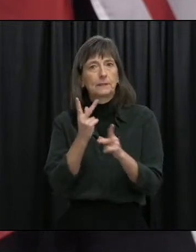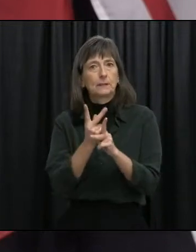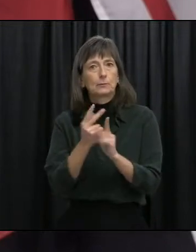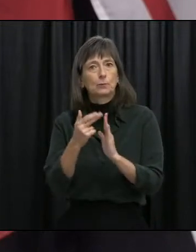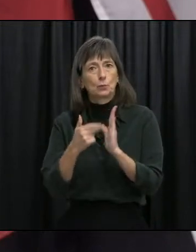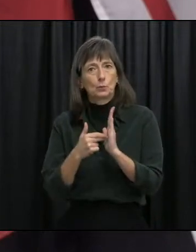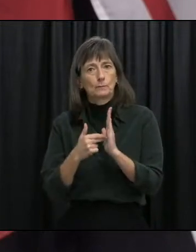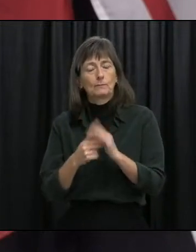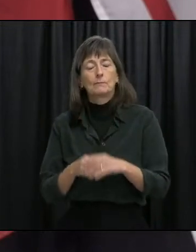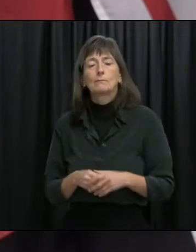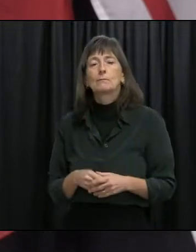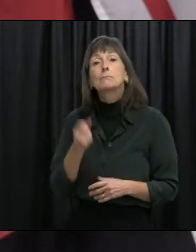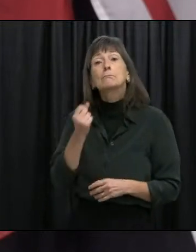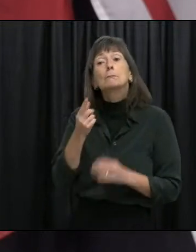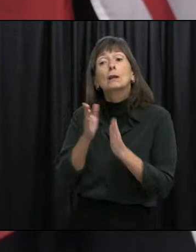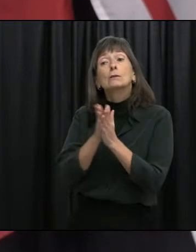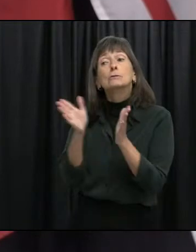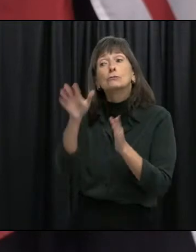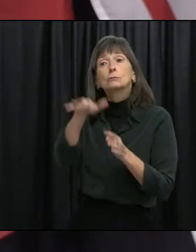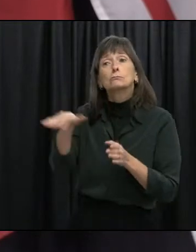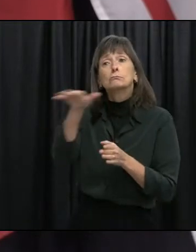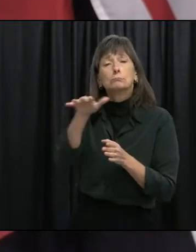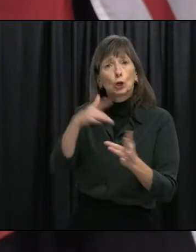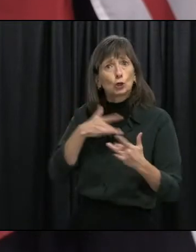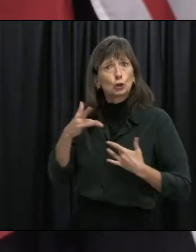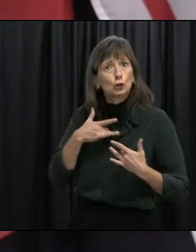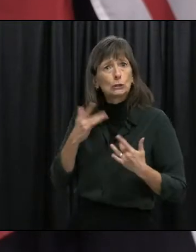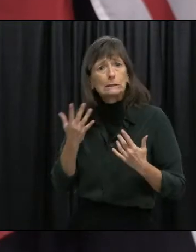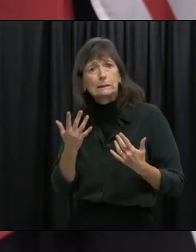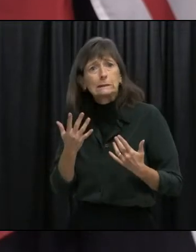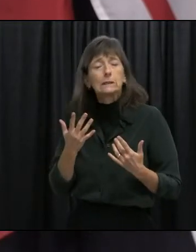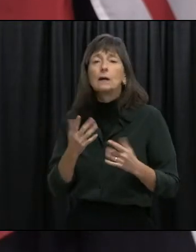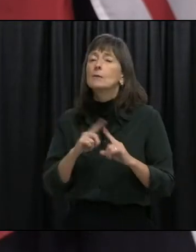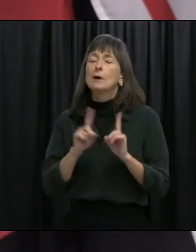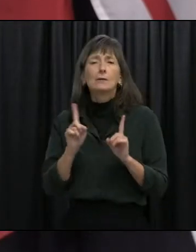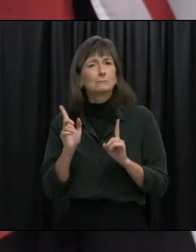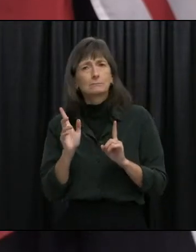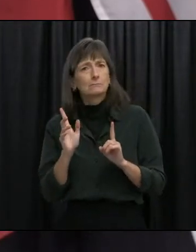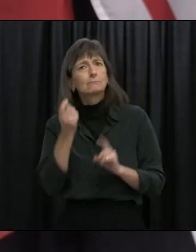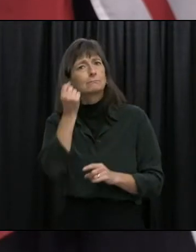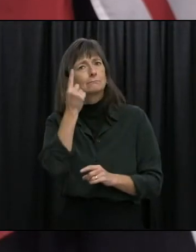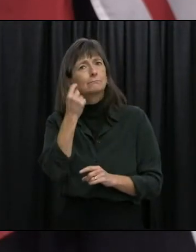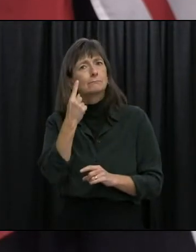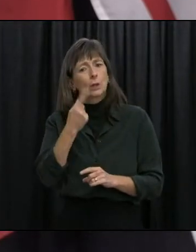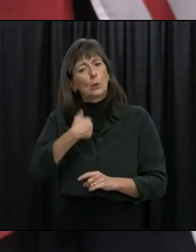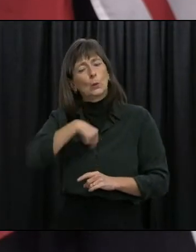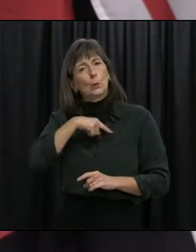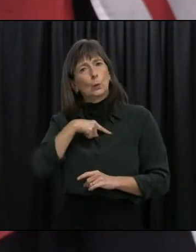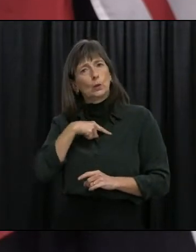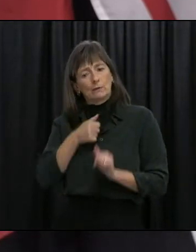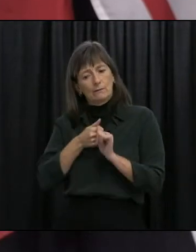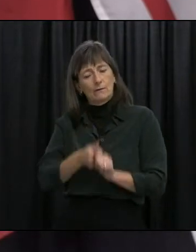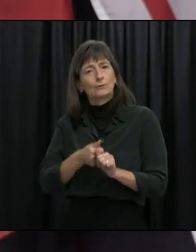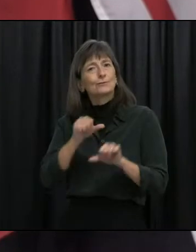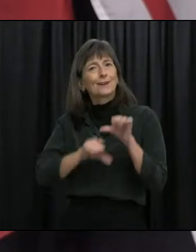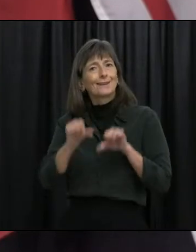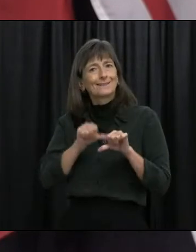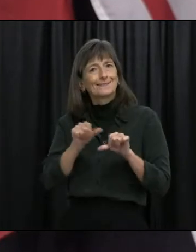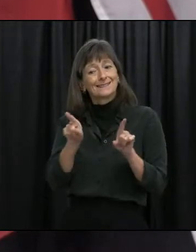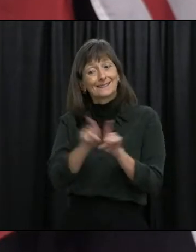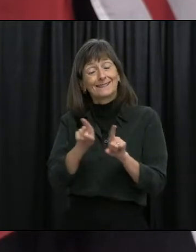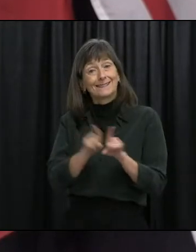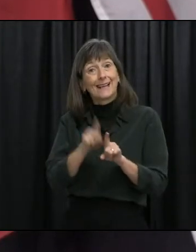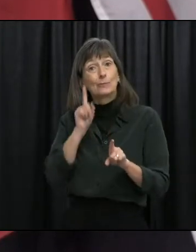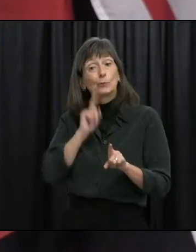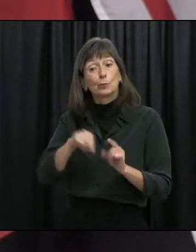that, but I would encourage you to look back to the science that guided us to the Atlantic bubble. At that